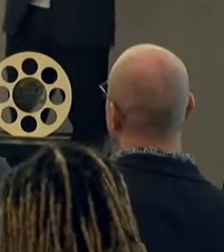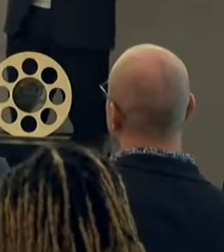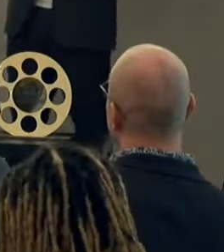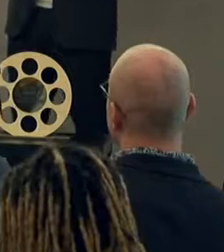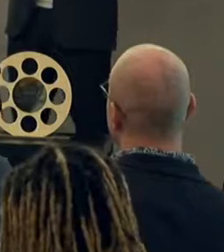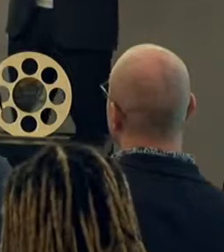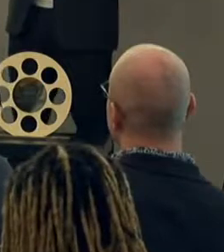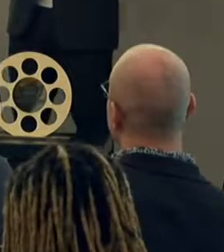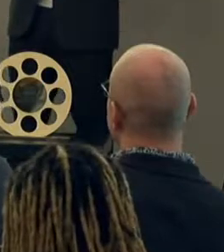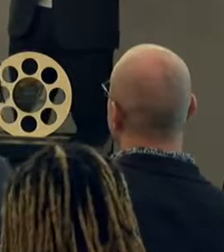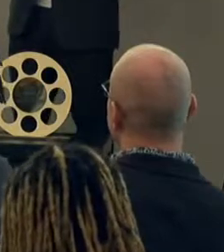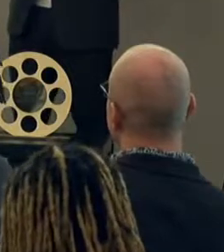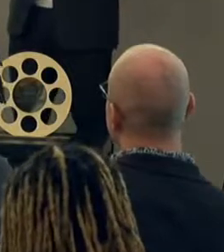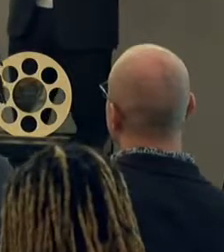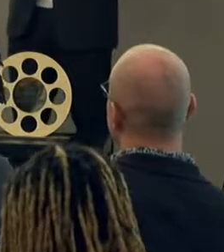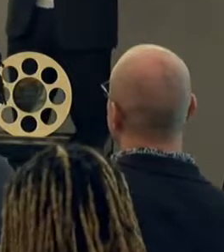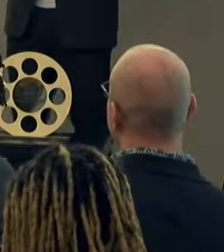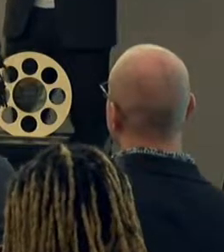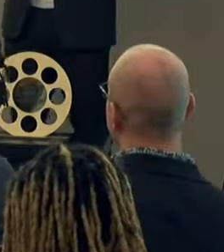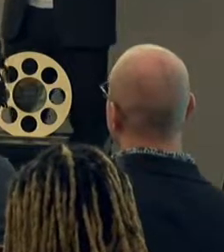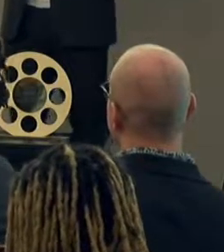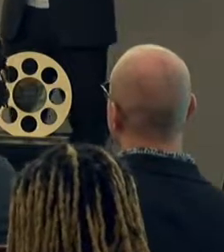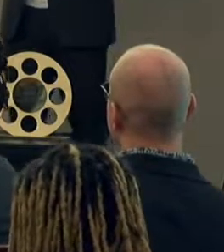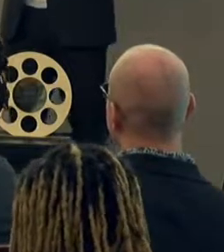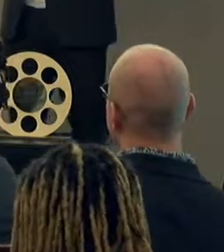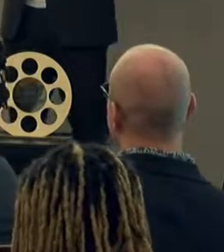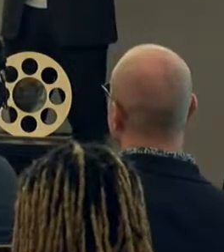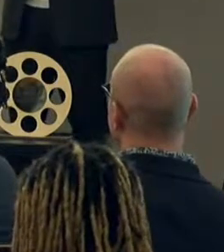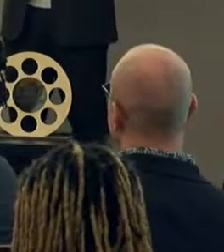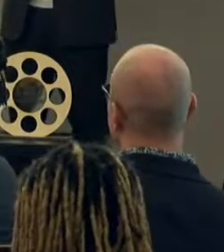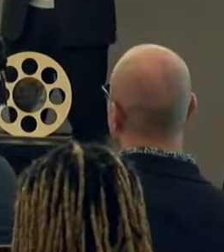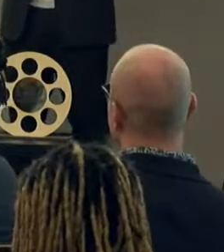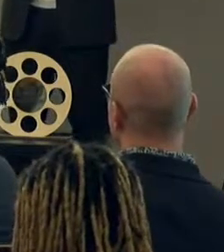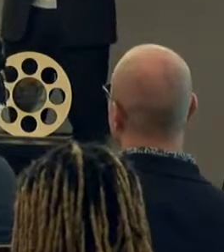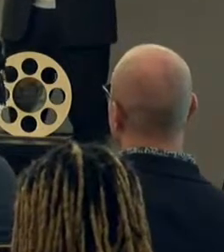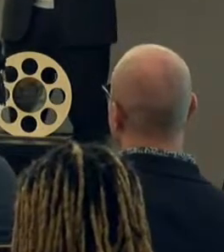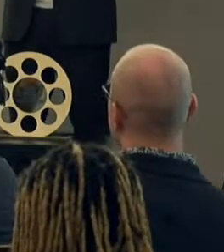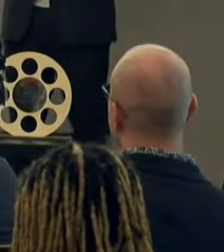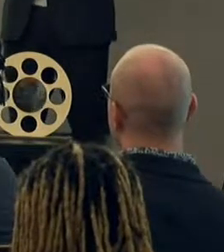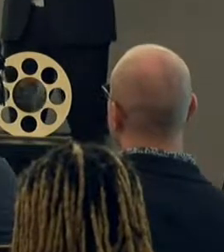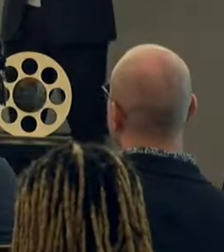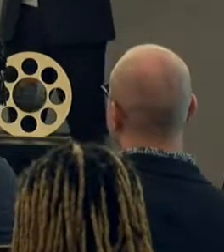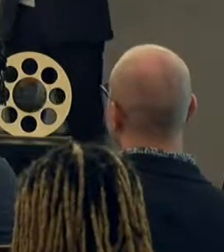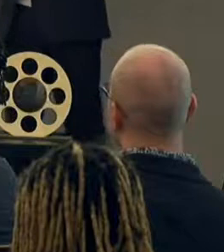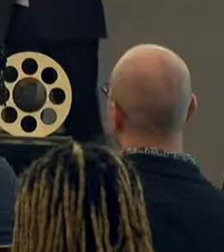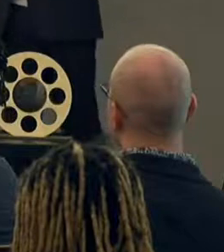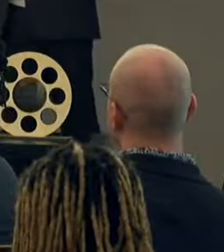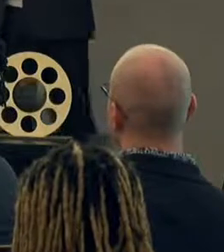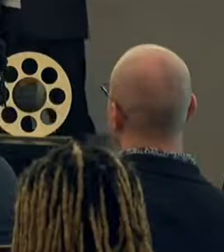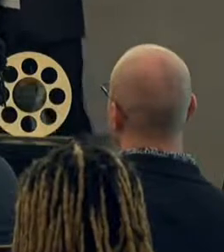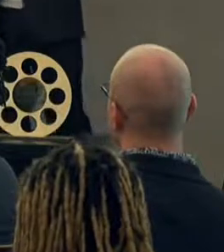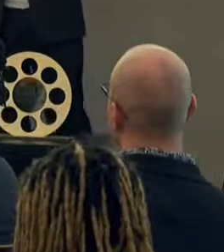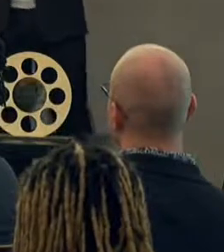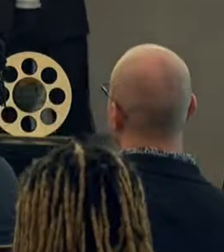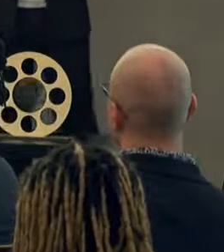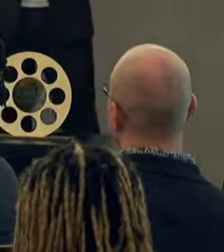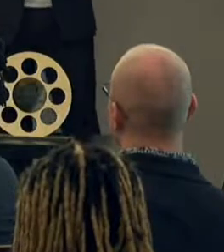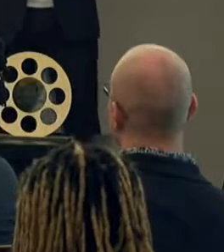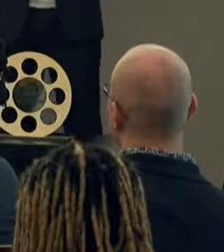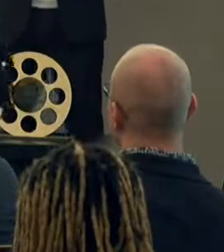her to say, you know, negative things about France. That's the reason why she is also celebrated. And